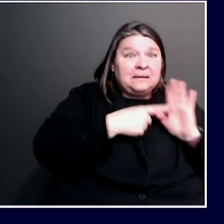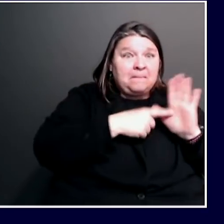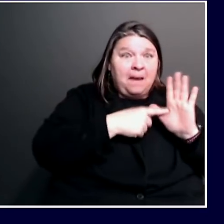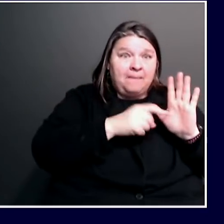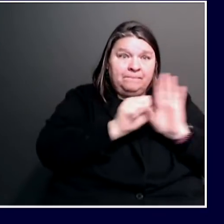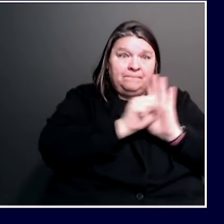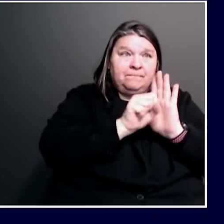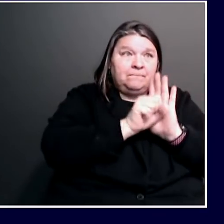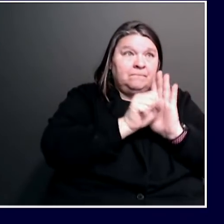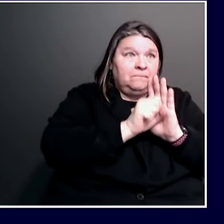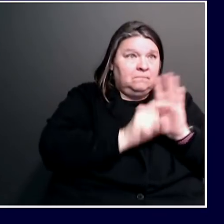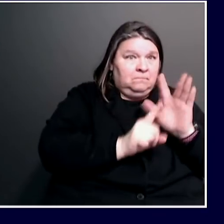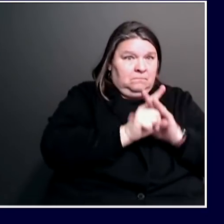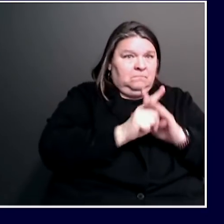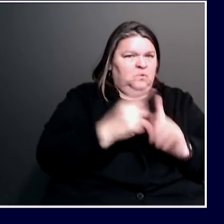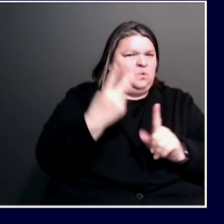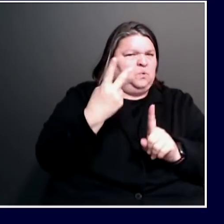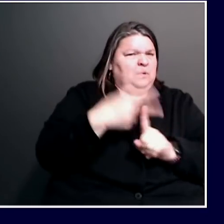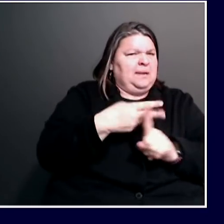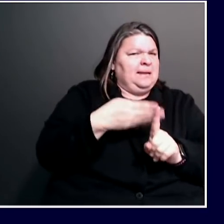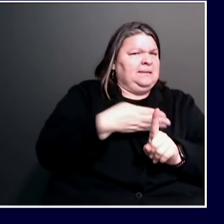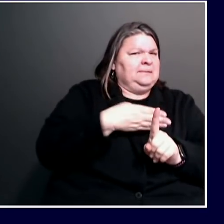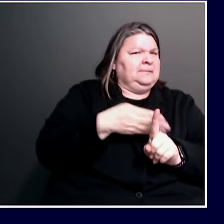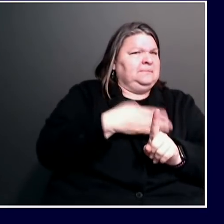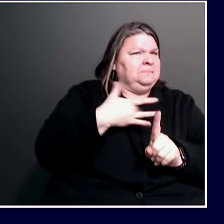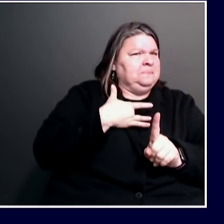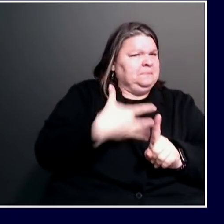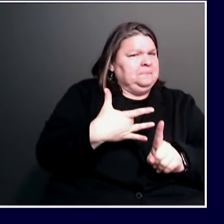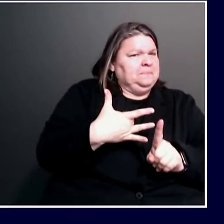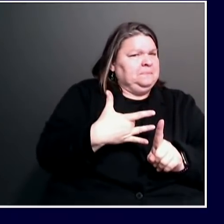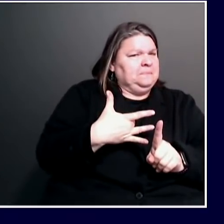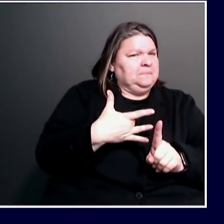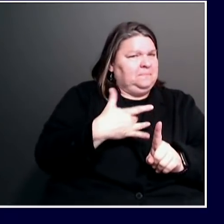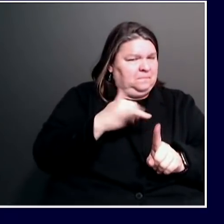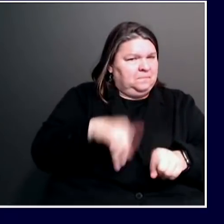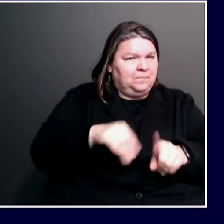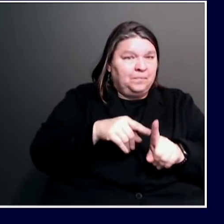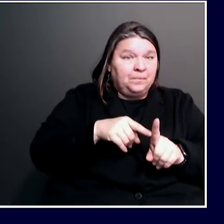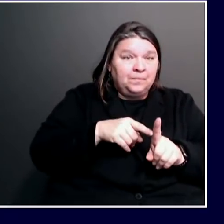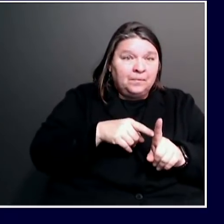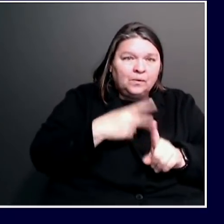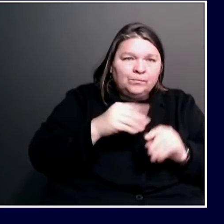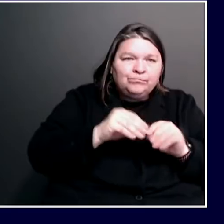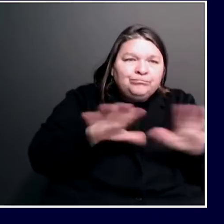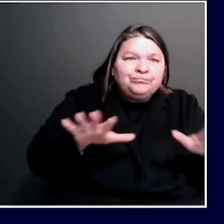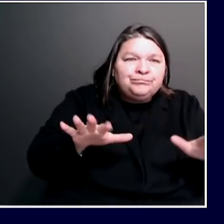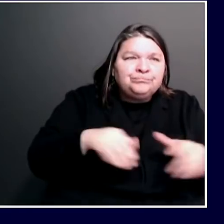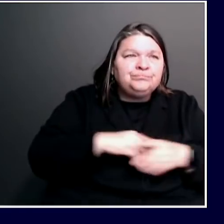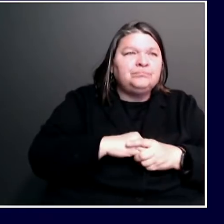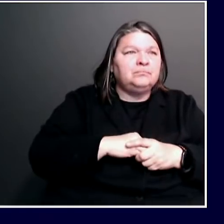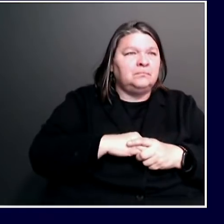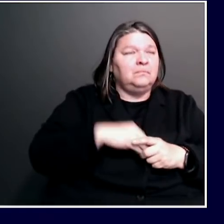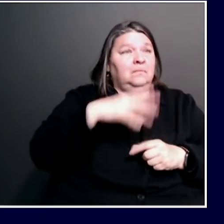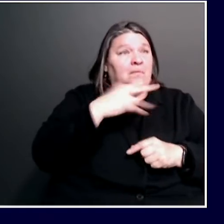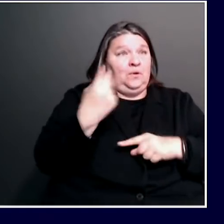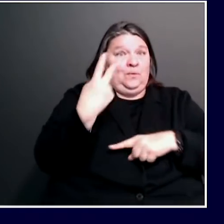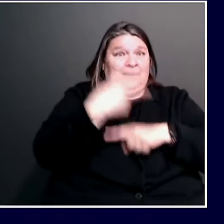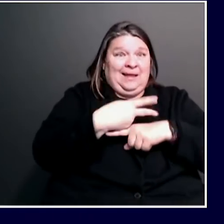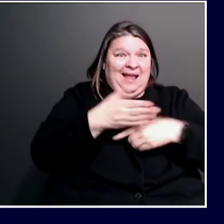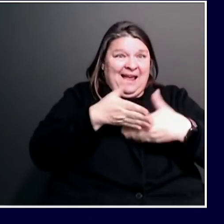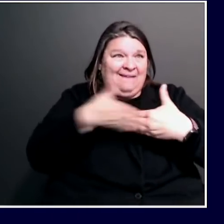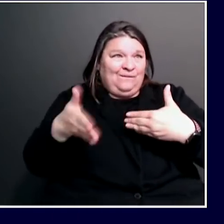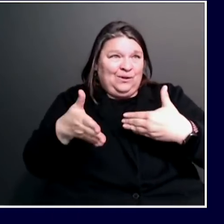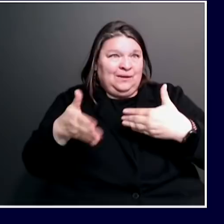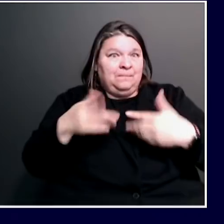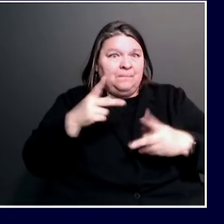first few days after they start having symptoms. What I mean by that is that with Omicron, COVID